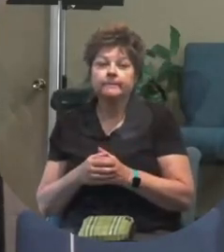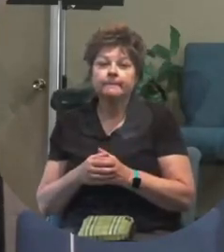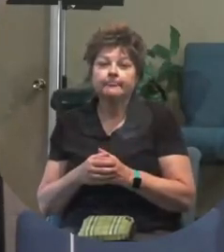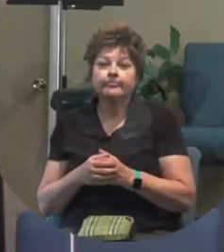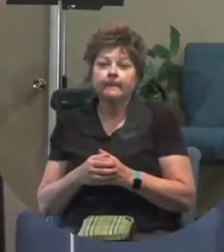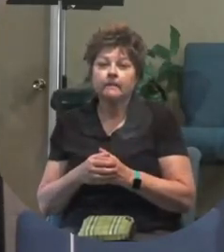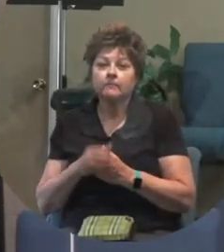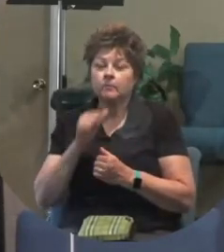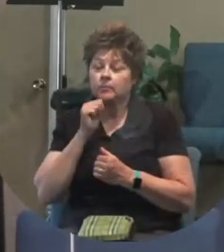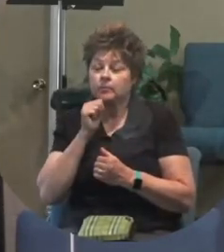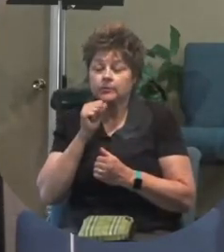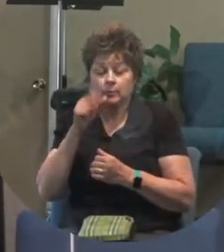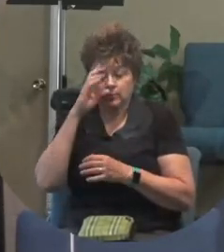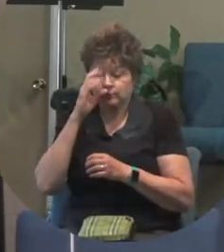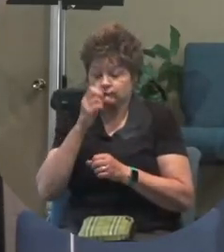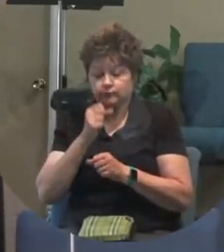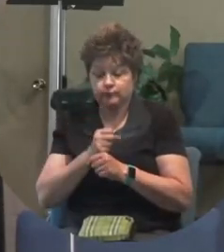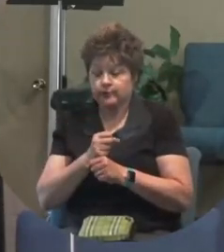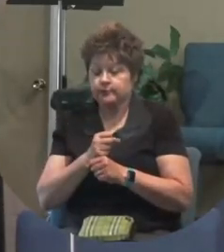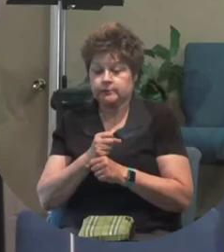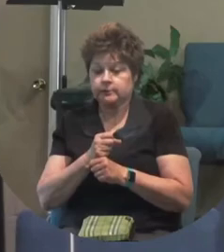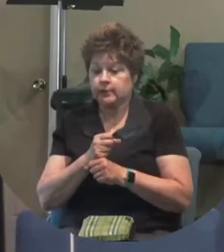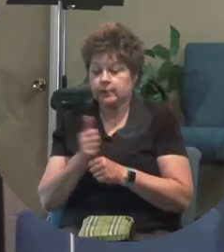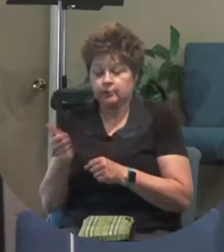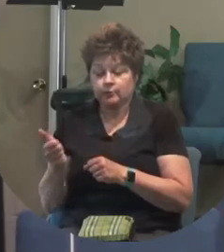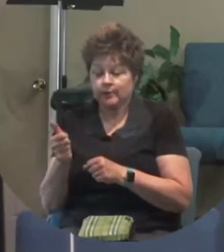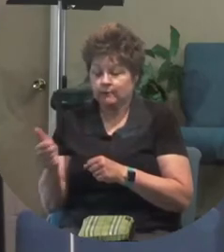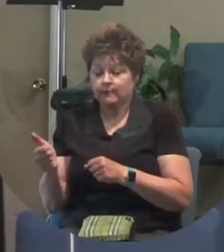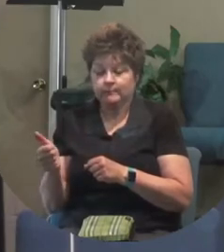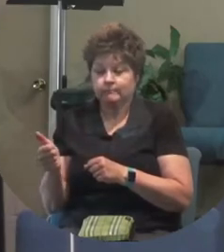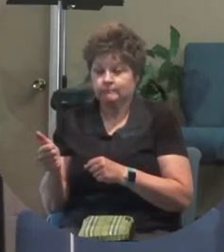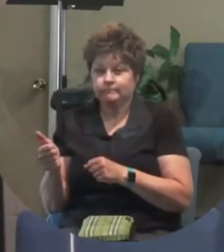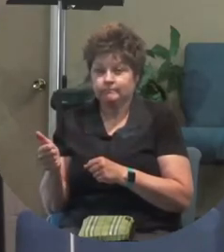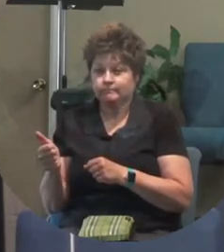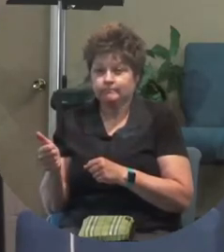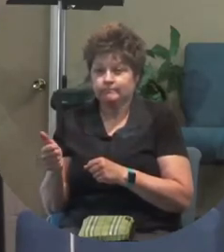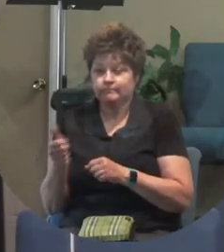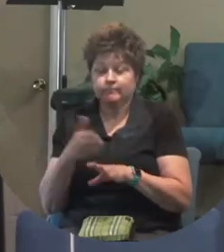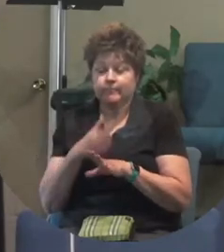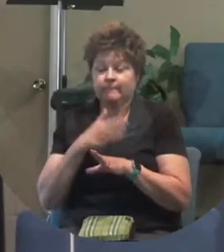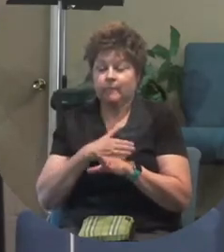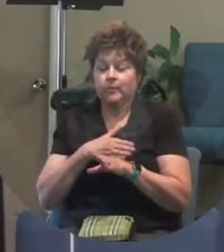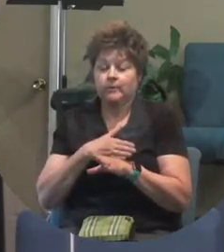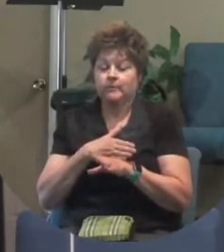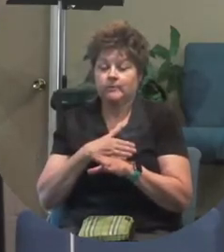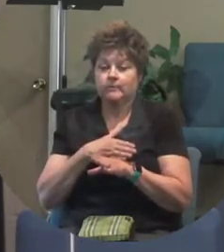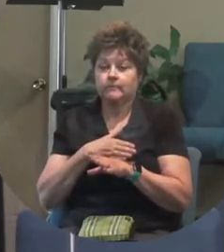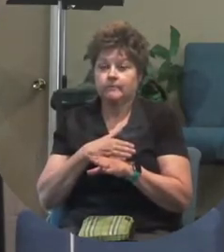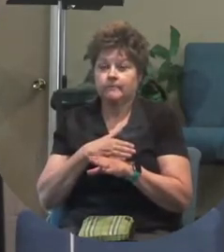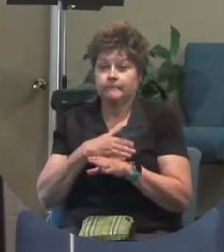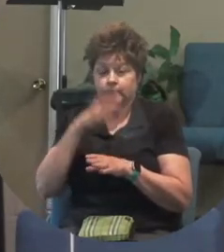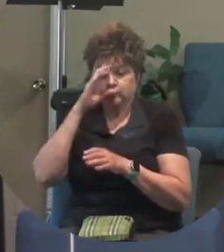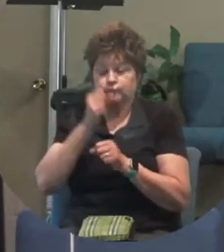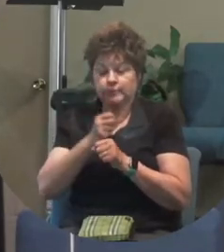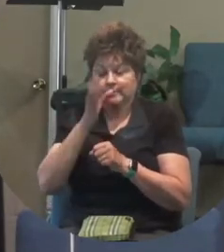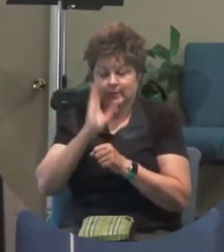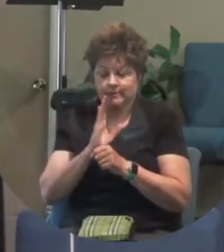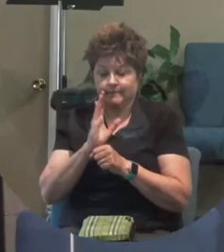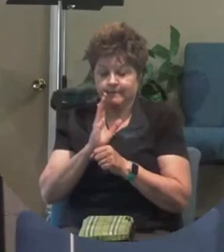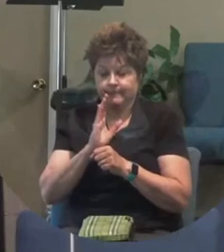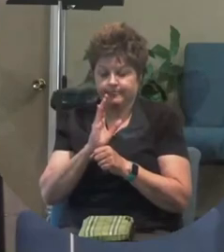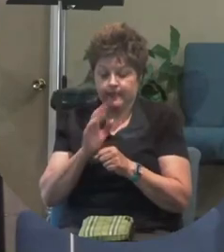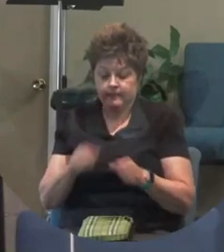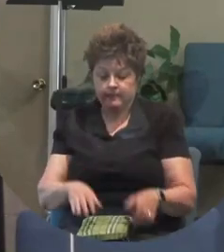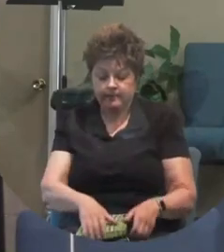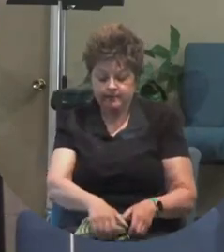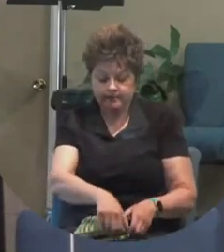So don't trust yourself before you trust God. Now, let me just say, this is probably one of the